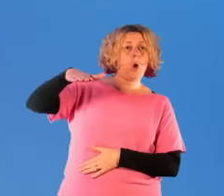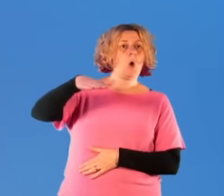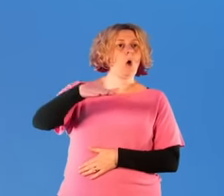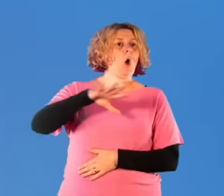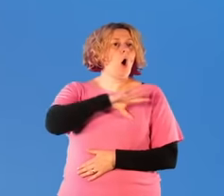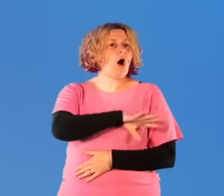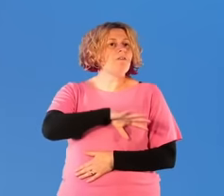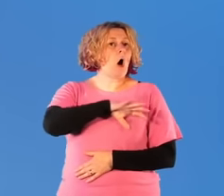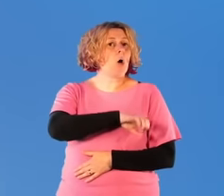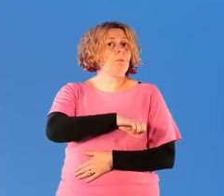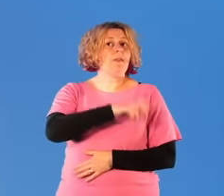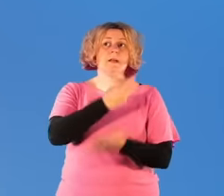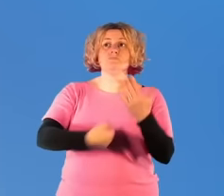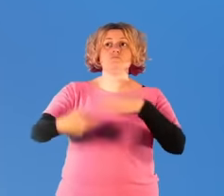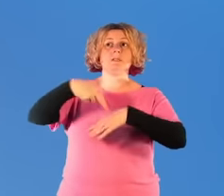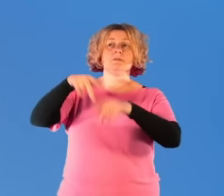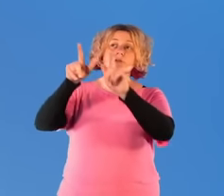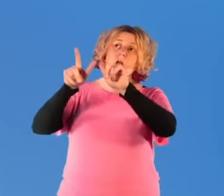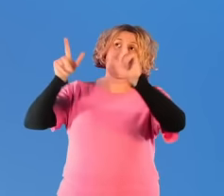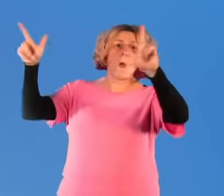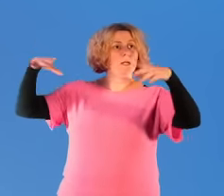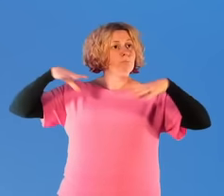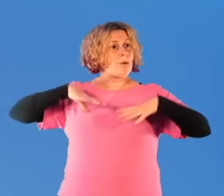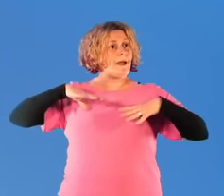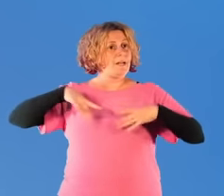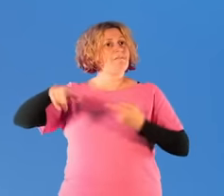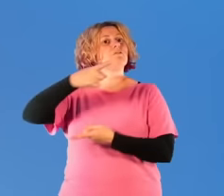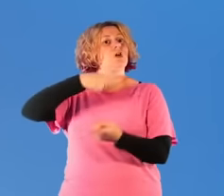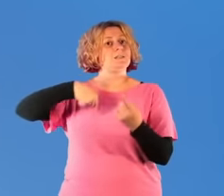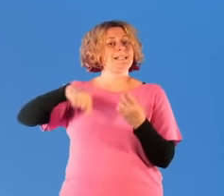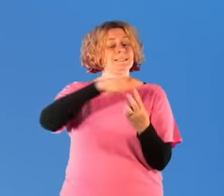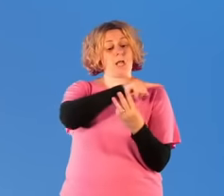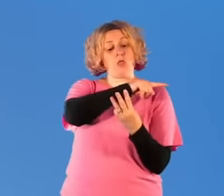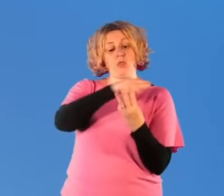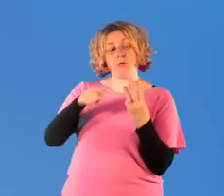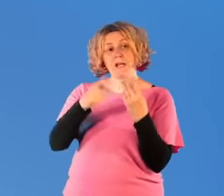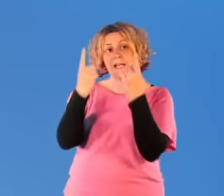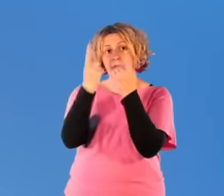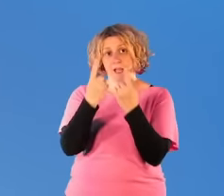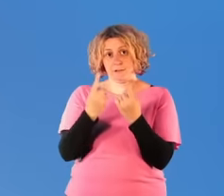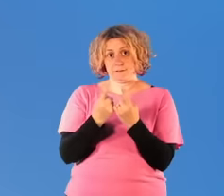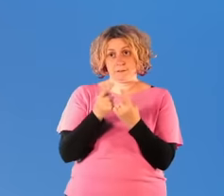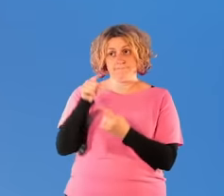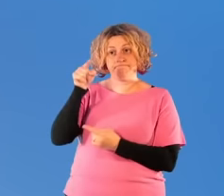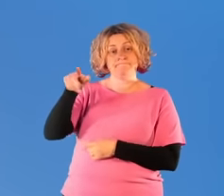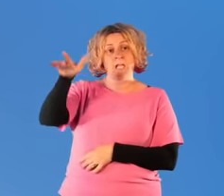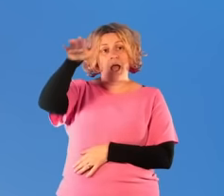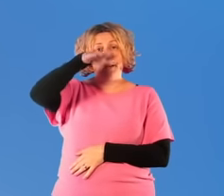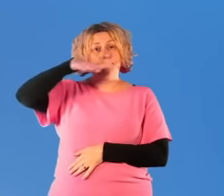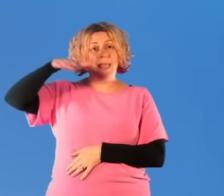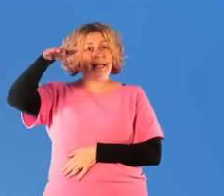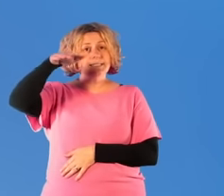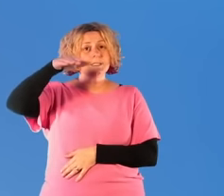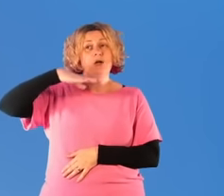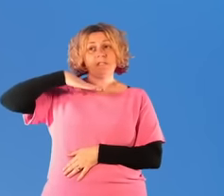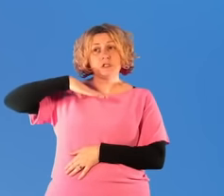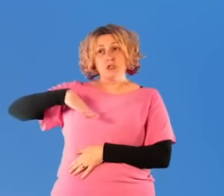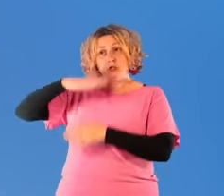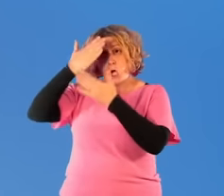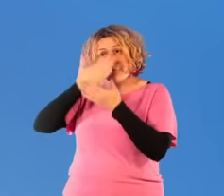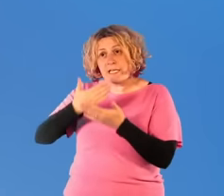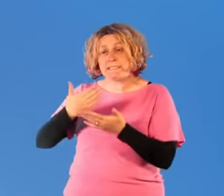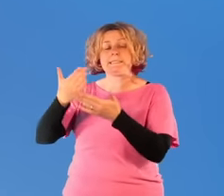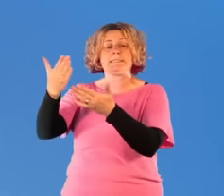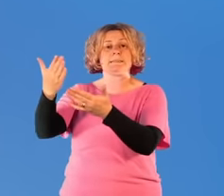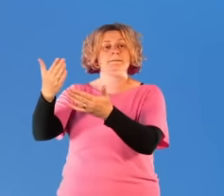at this very moment in time, what kind of place is it? Well, three things. Number one, it's a place of service. It's a place of service. Verse